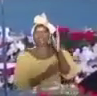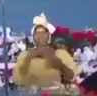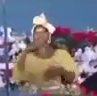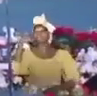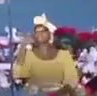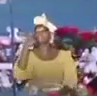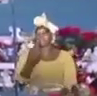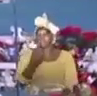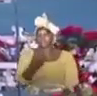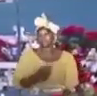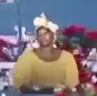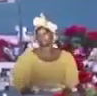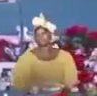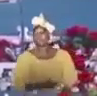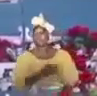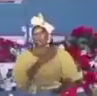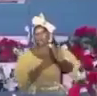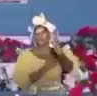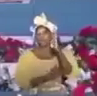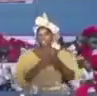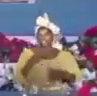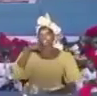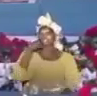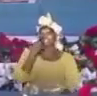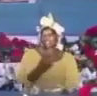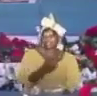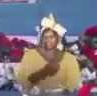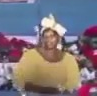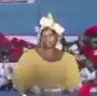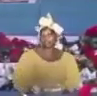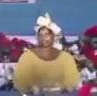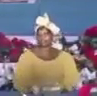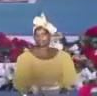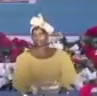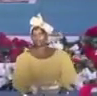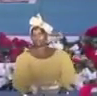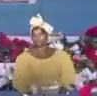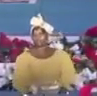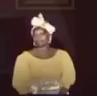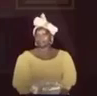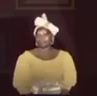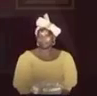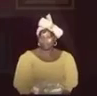said. And God said.